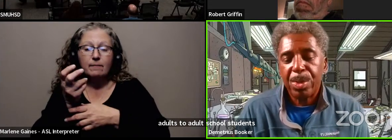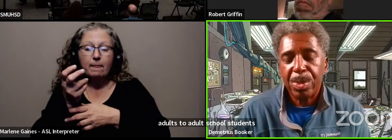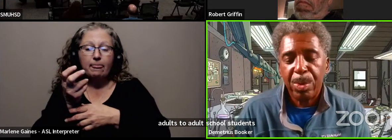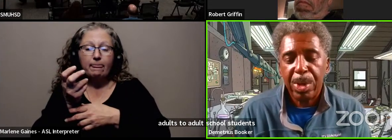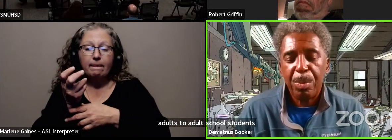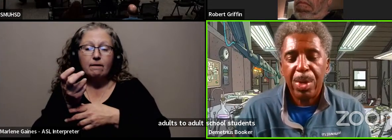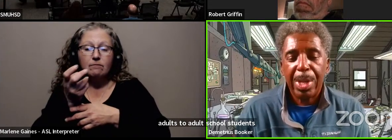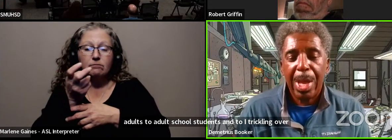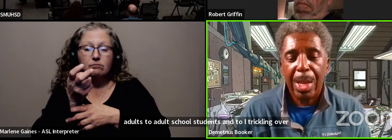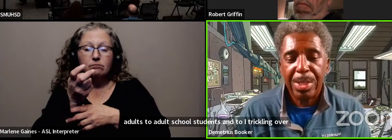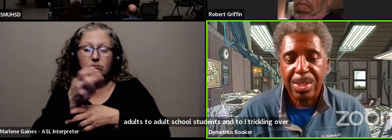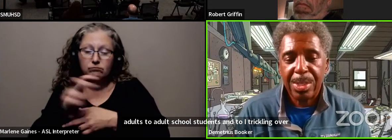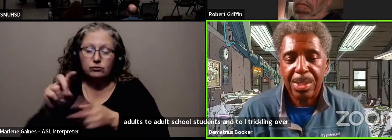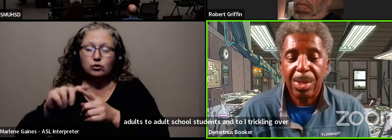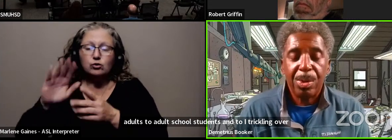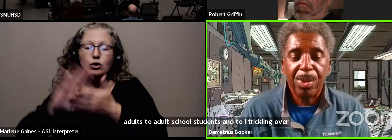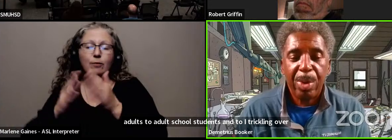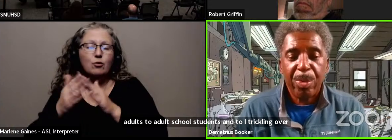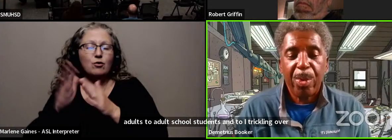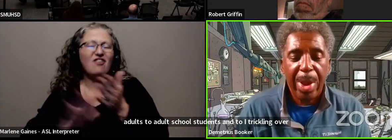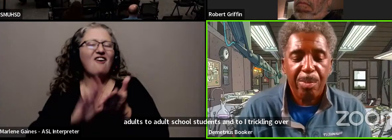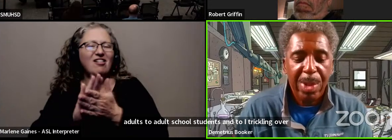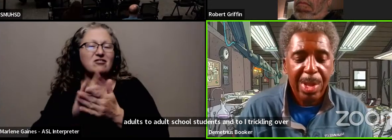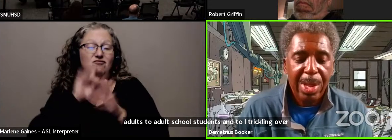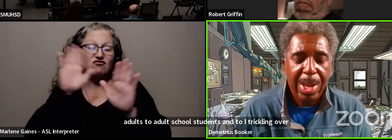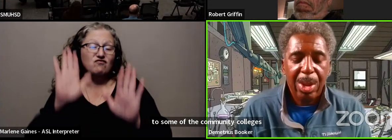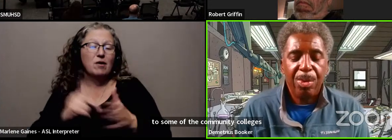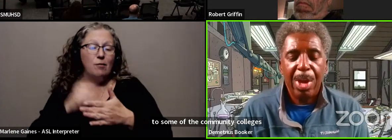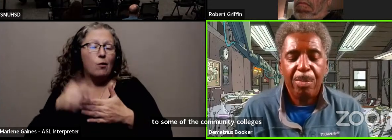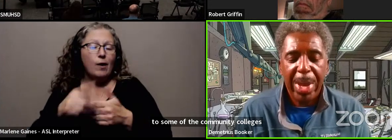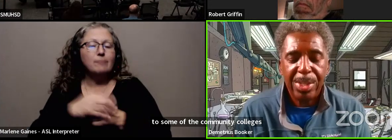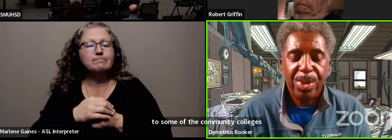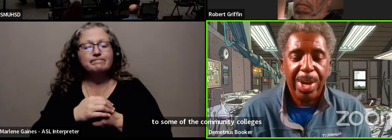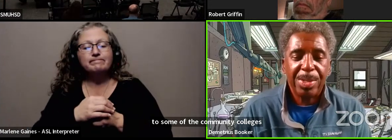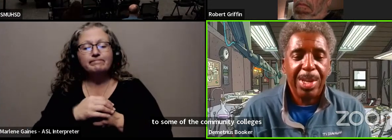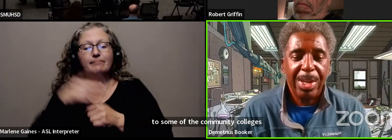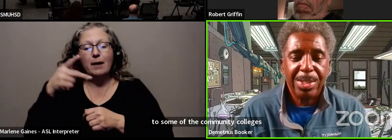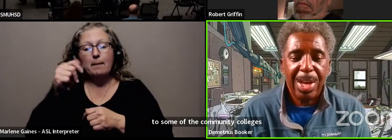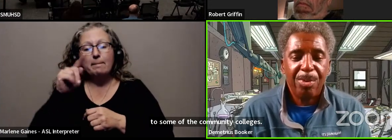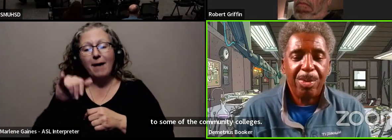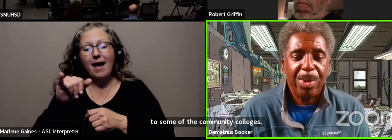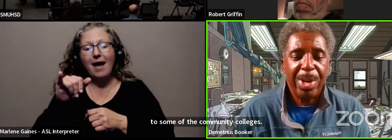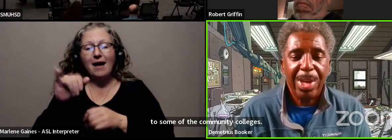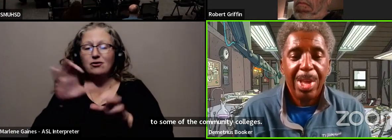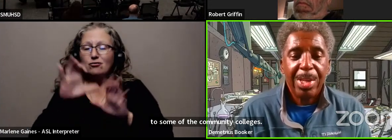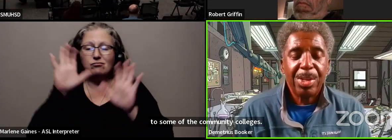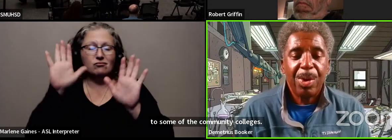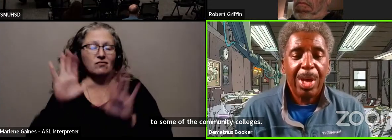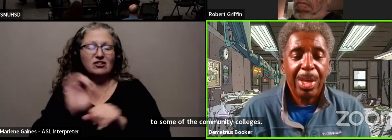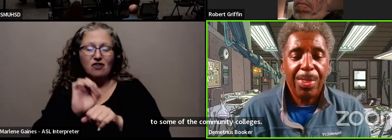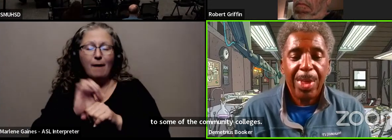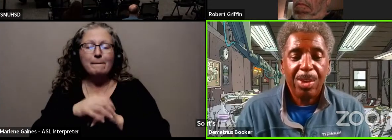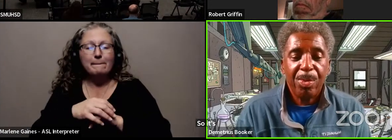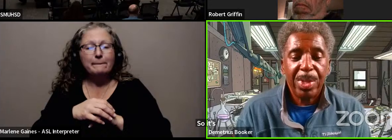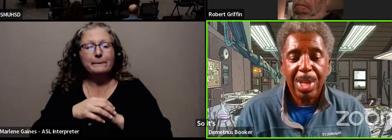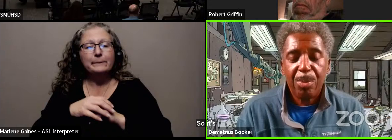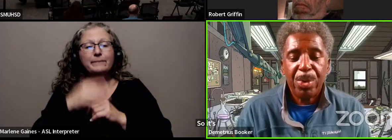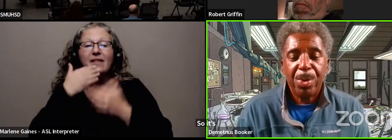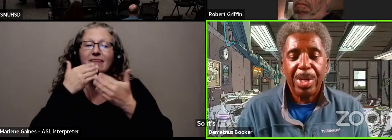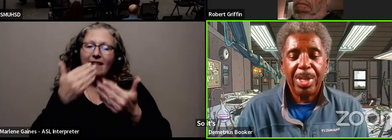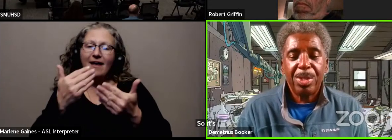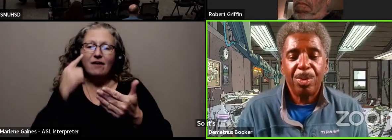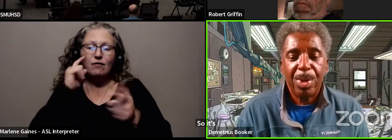trickling over to some of the community colleges. So it's a great program, and Patty's doing an outstanding job for it. So again, thank you for